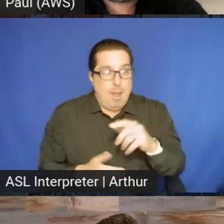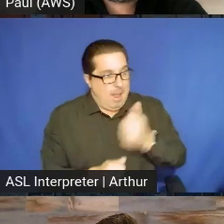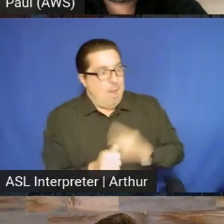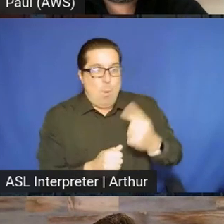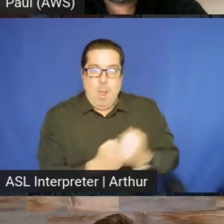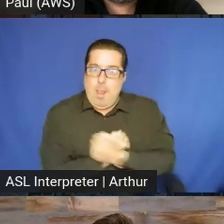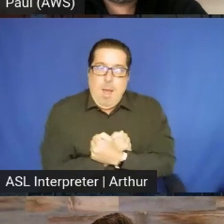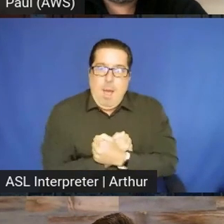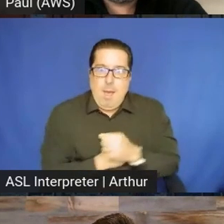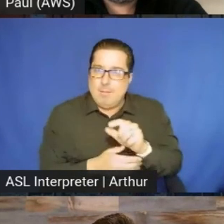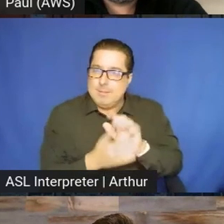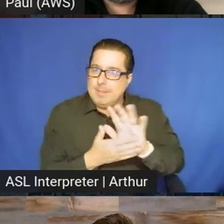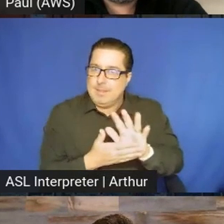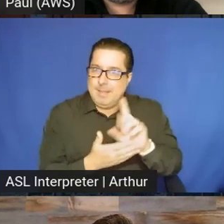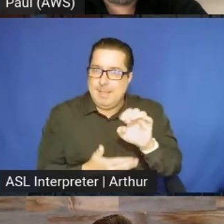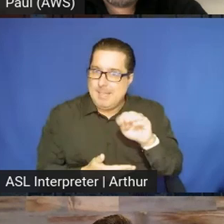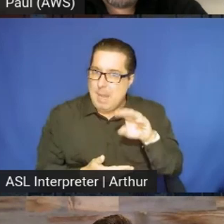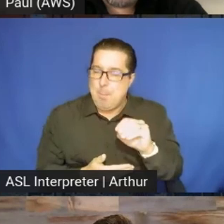Arshad.